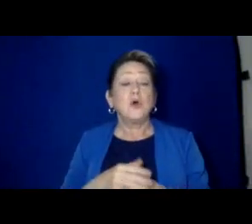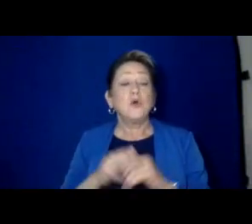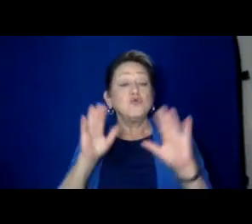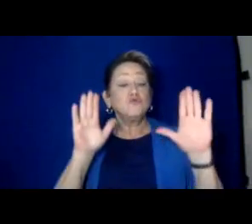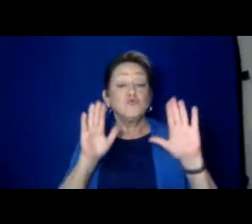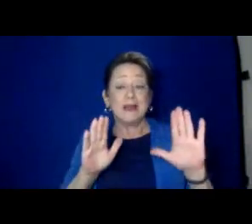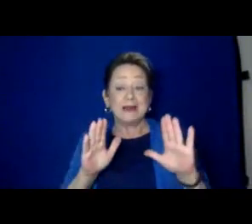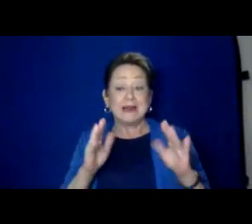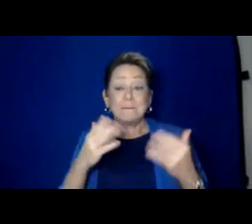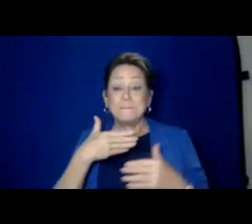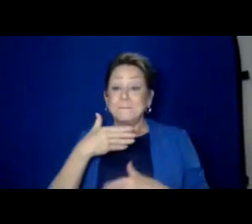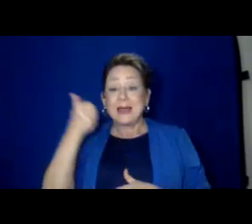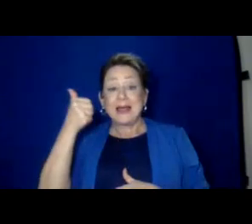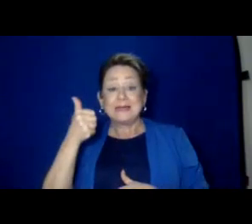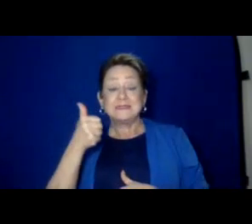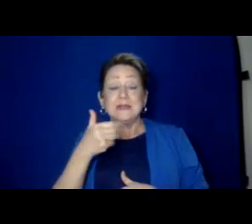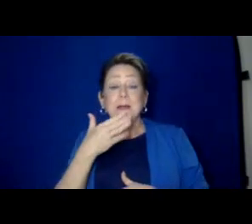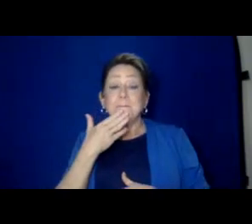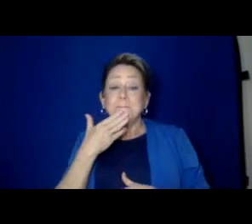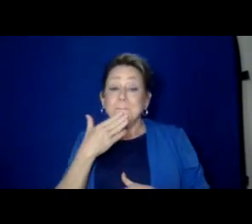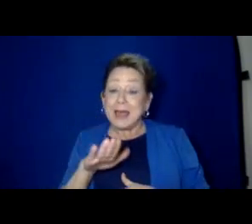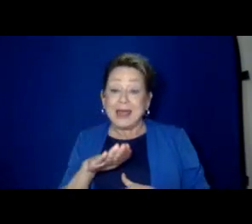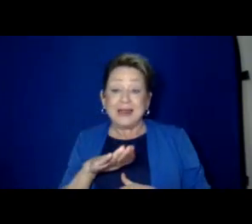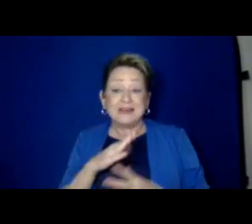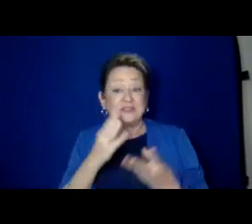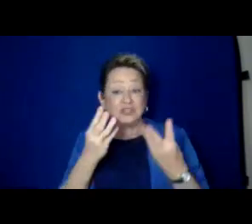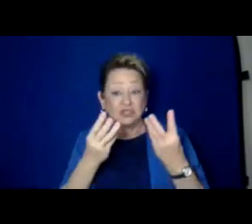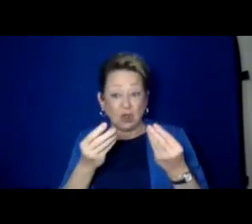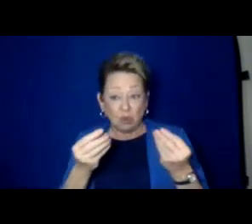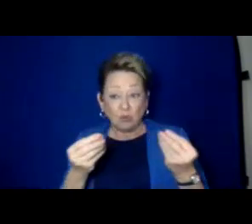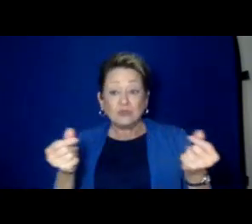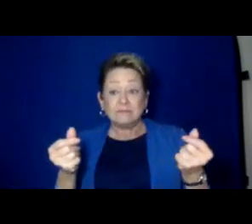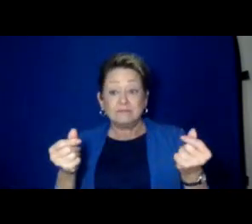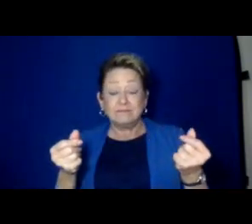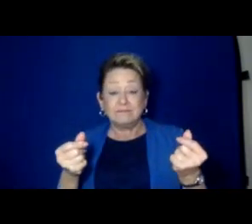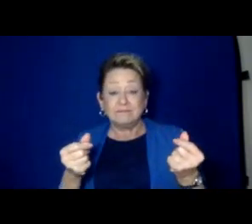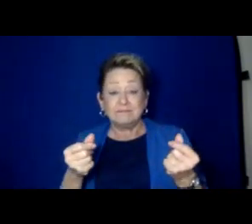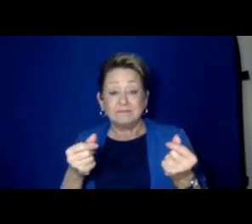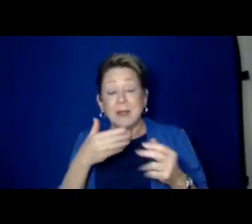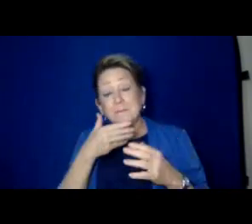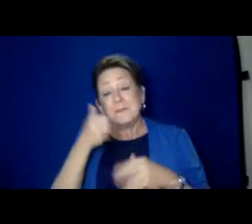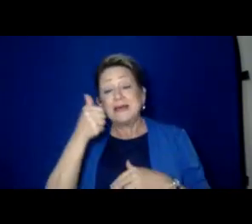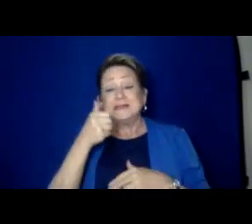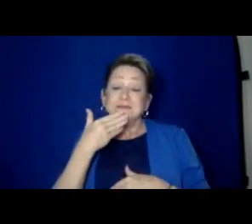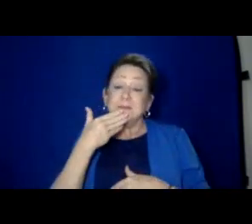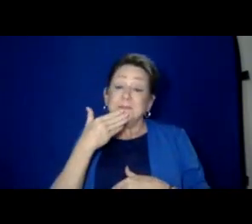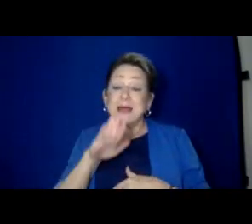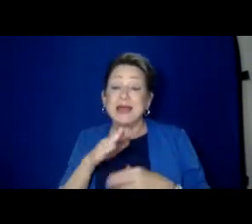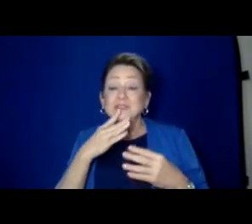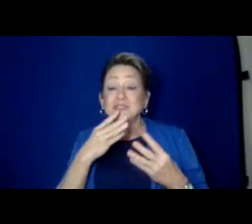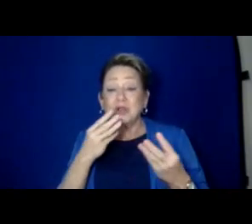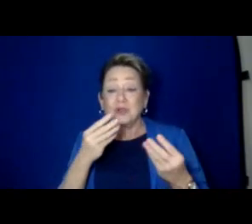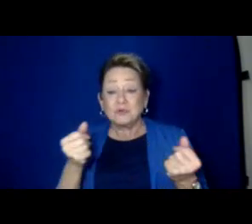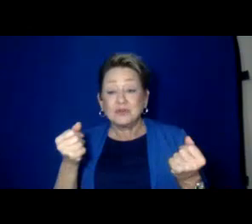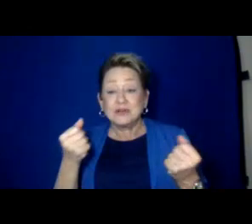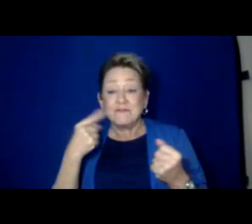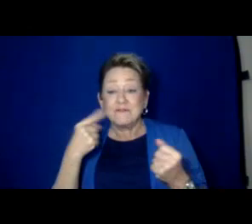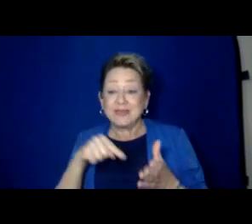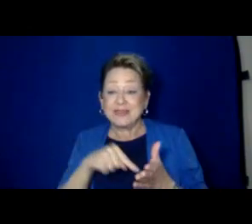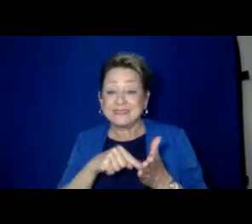today. It is the best bad solution that we could have gotten coming. Well, the best bad solution, I suppose, that we could have had coming out of this